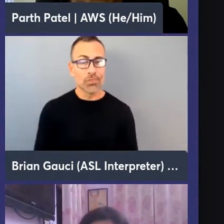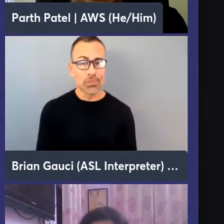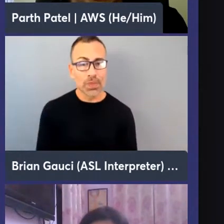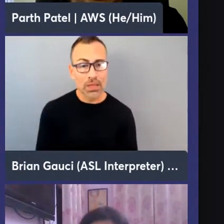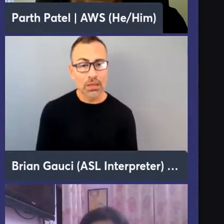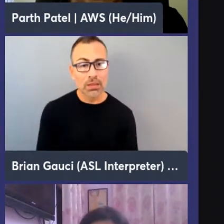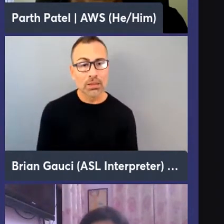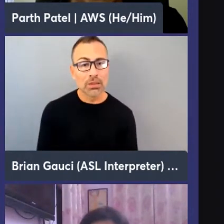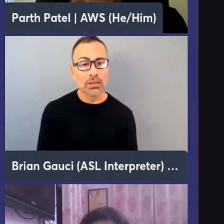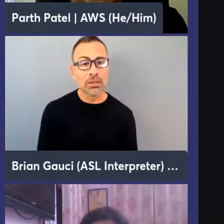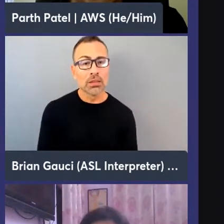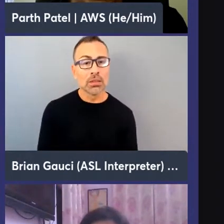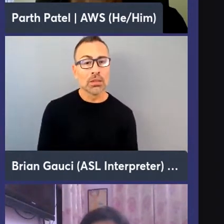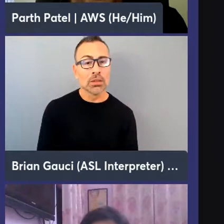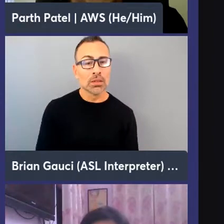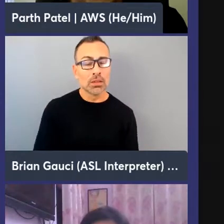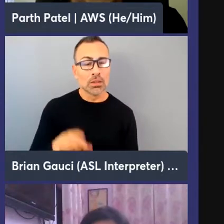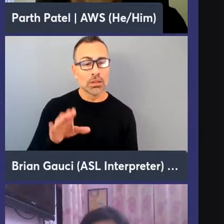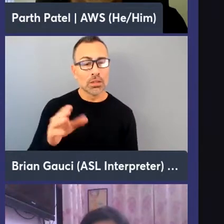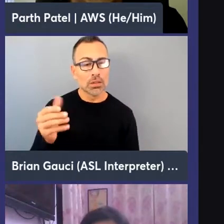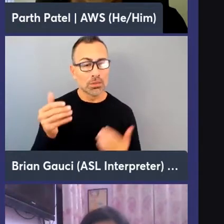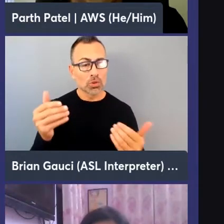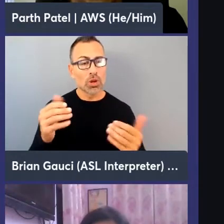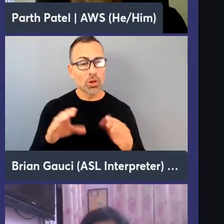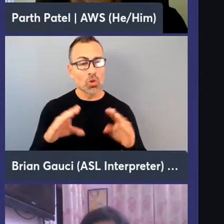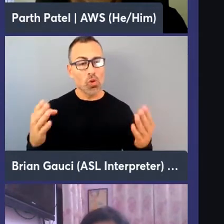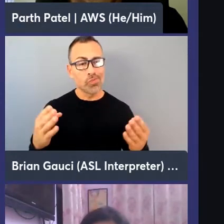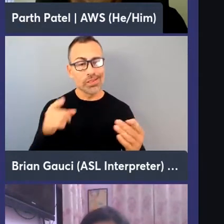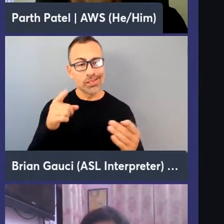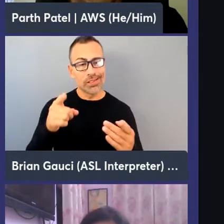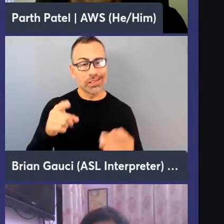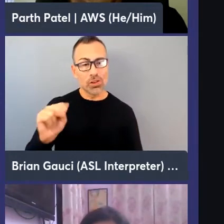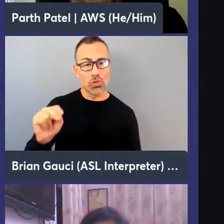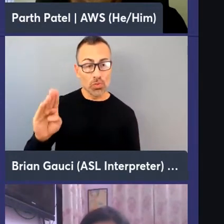Let me open the already ran notebook here.